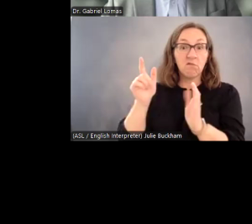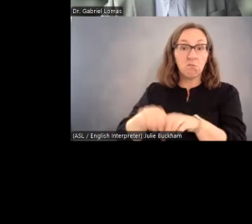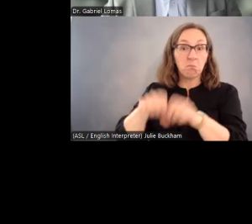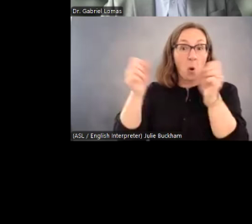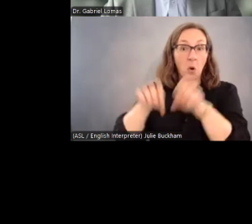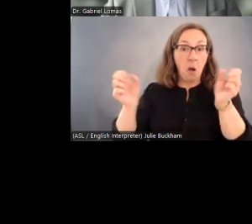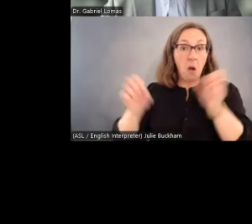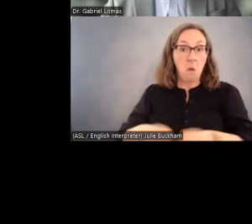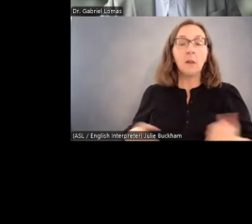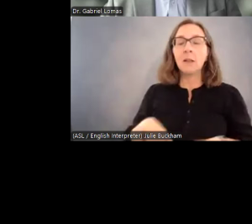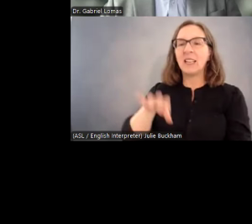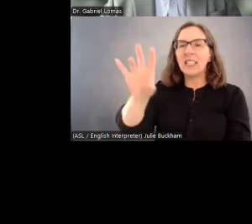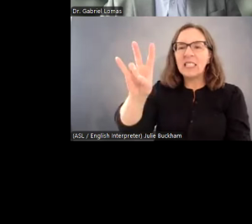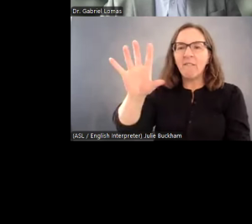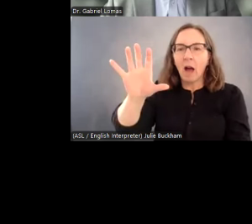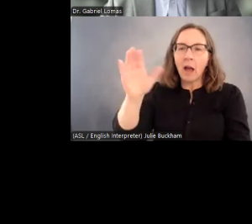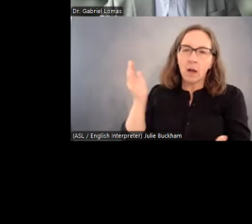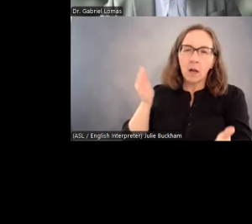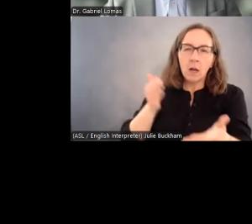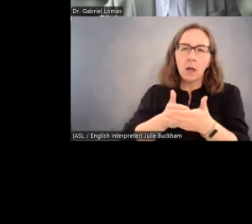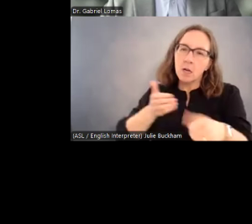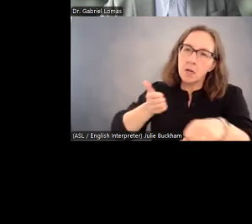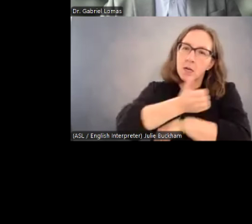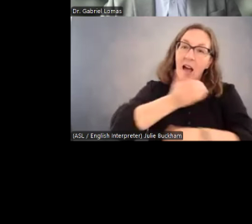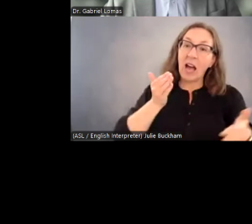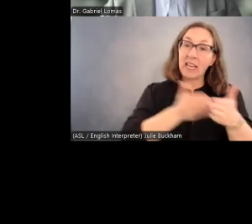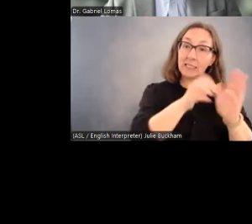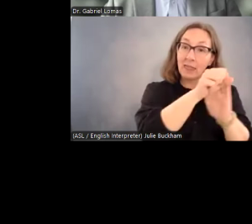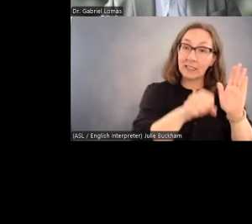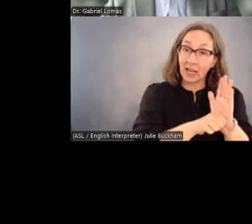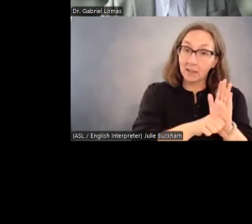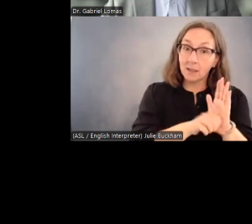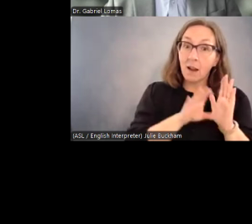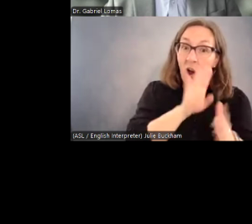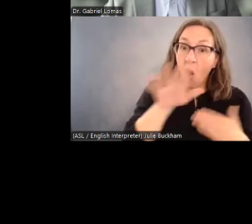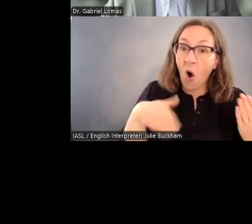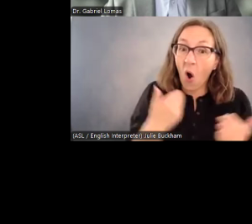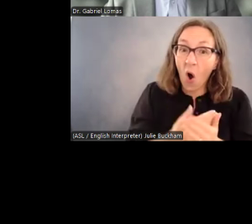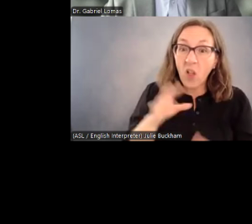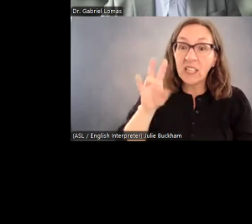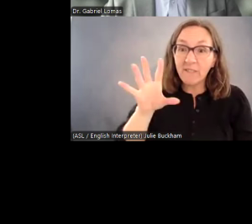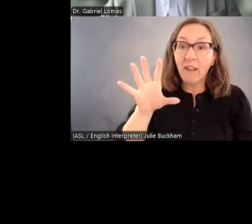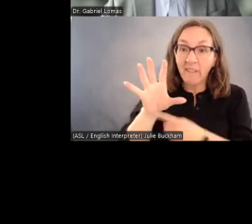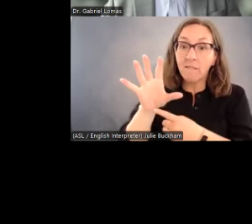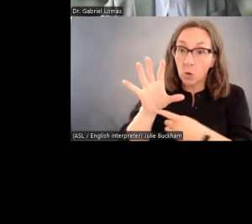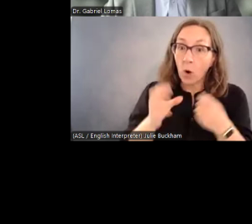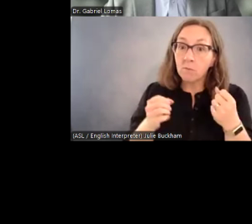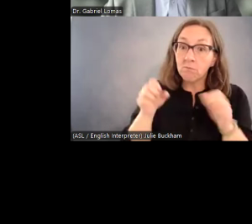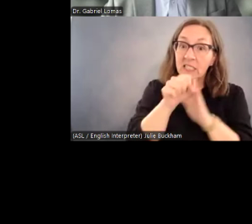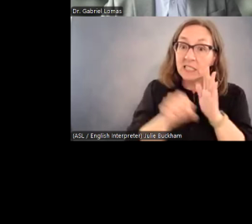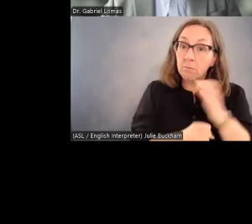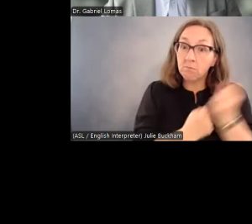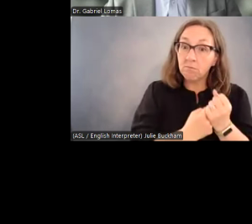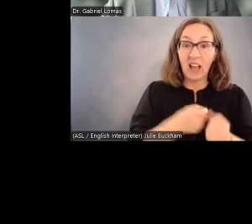counts filed against the state, and all 75 were upheld. And to this day, he's continuing his use